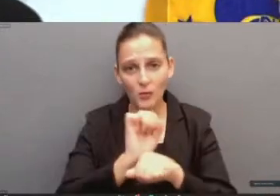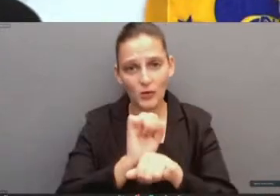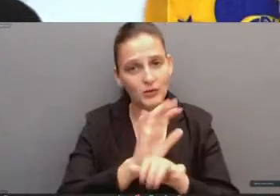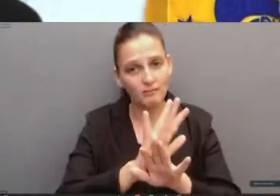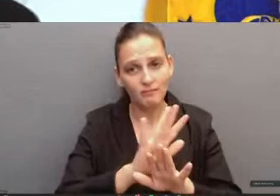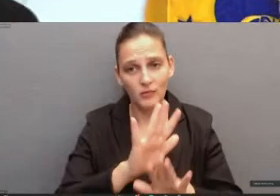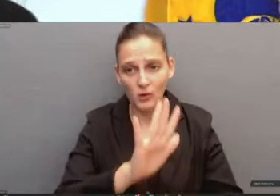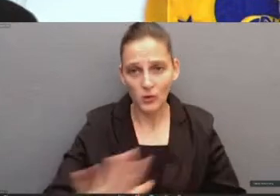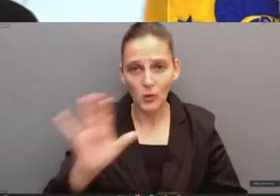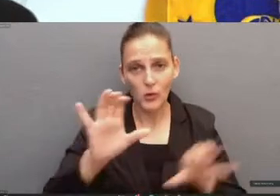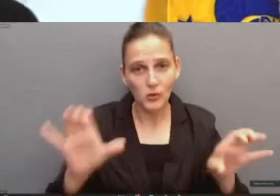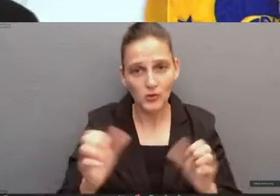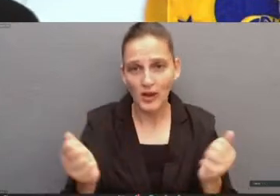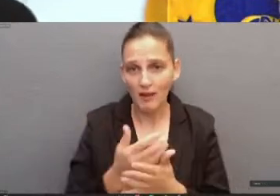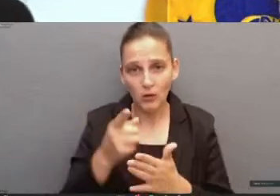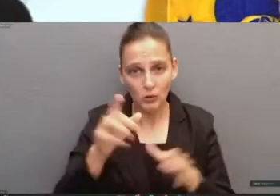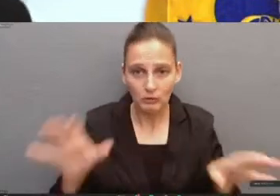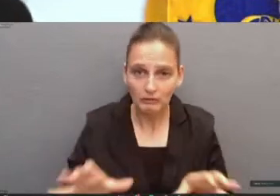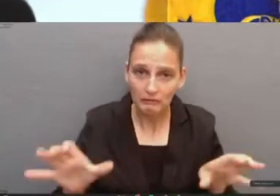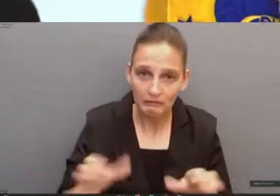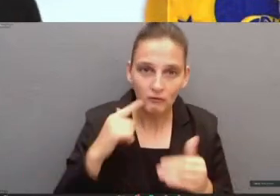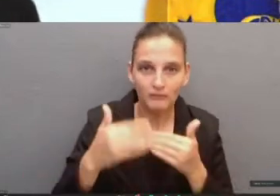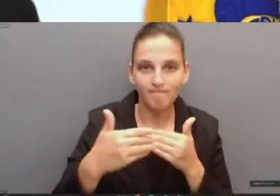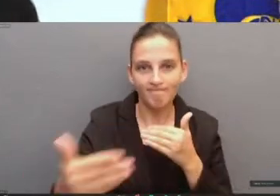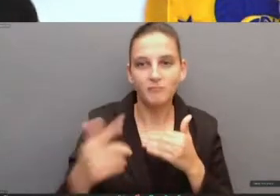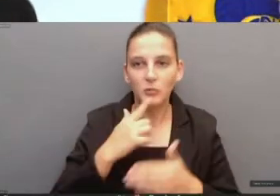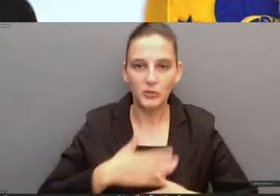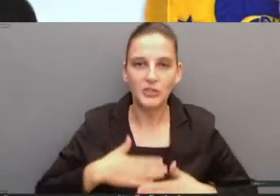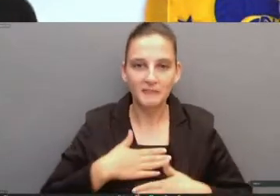and for all that you're going to do in the months ahead. Much appreciated.